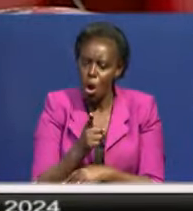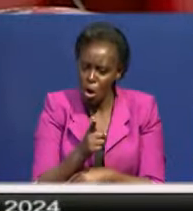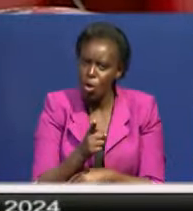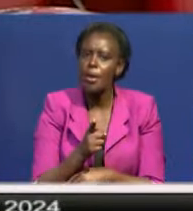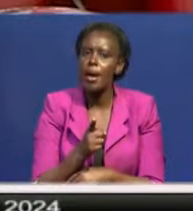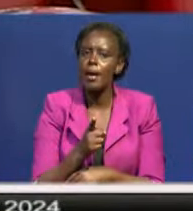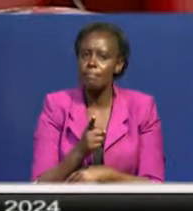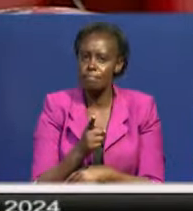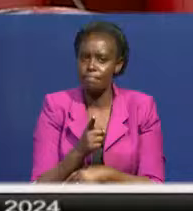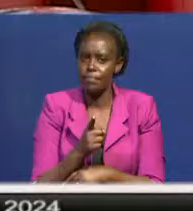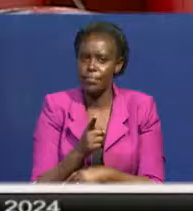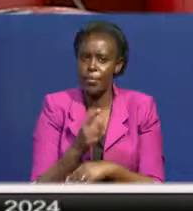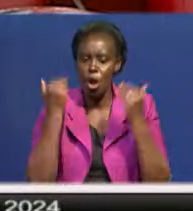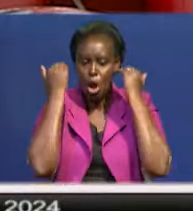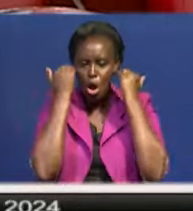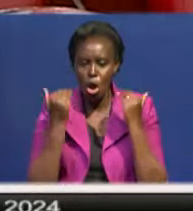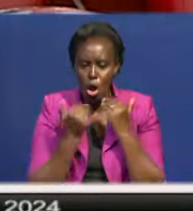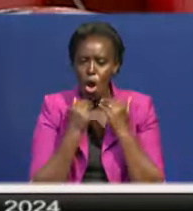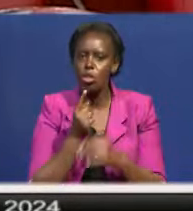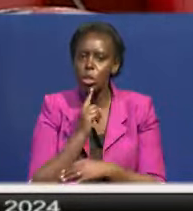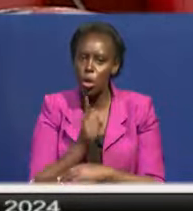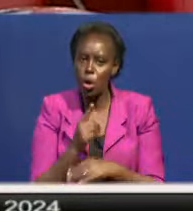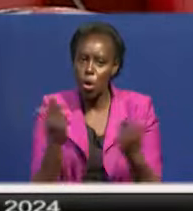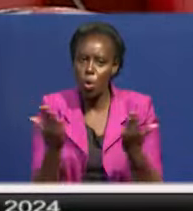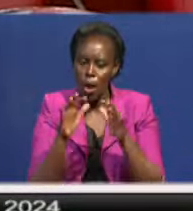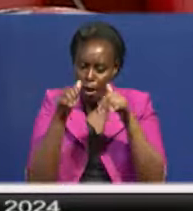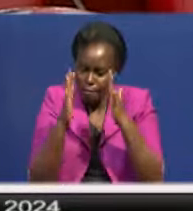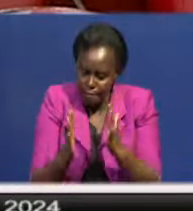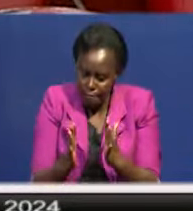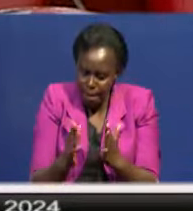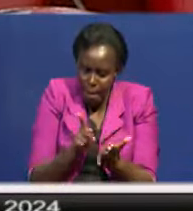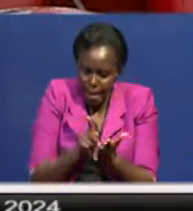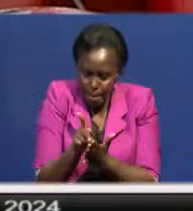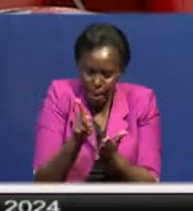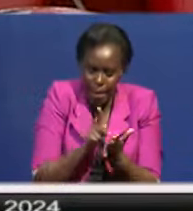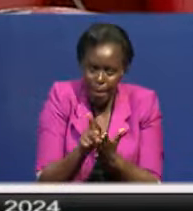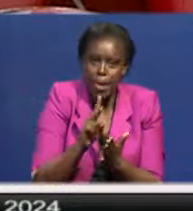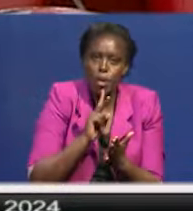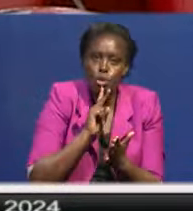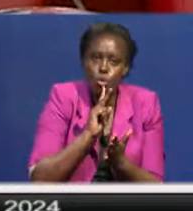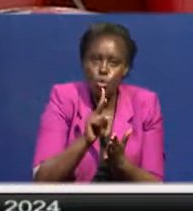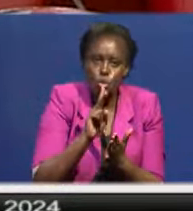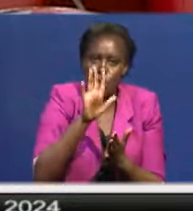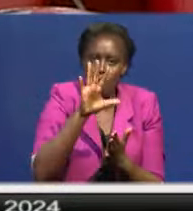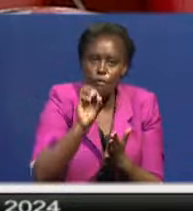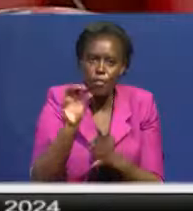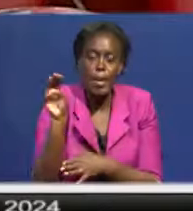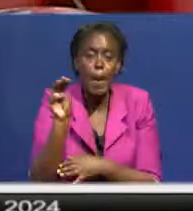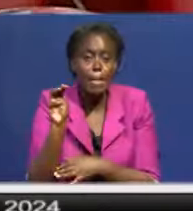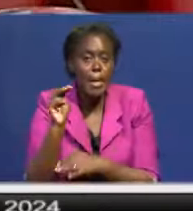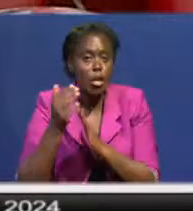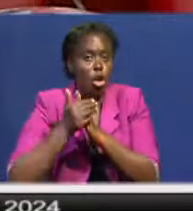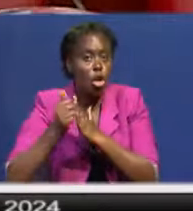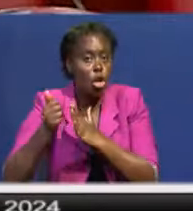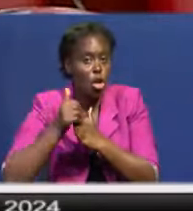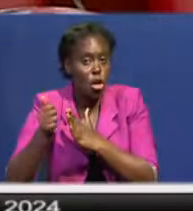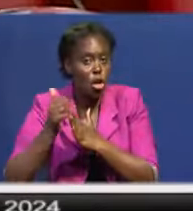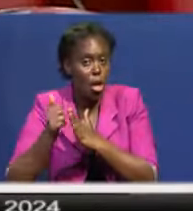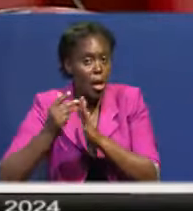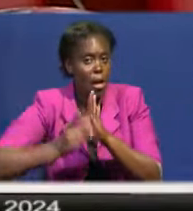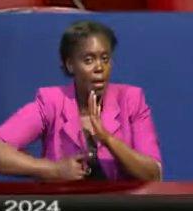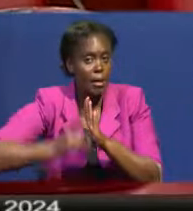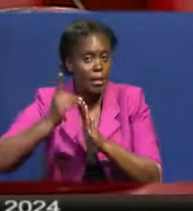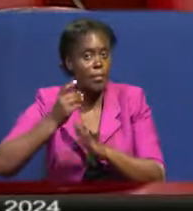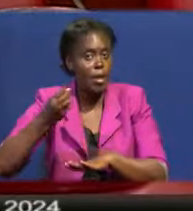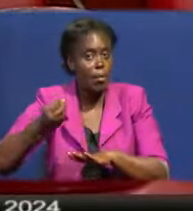United States Superior Courts in California where the farmers were paid up to $250 million for